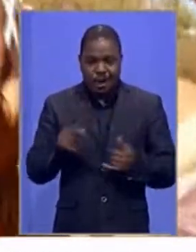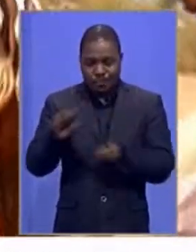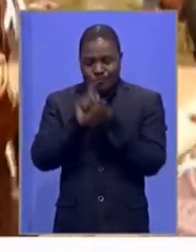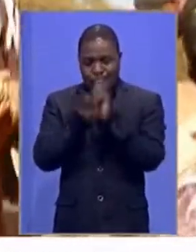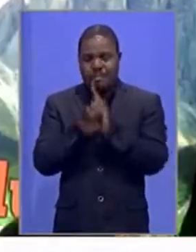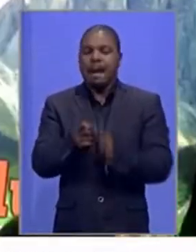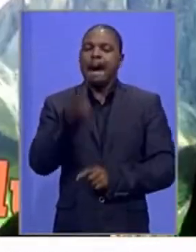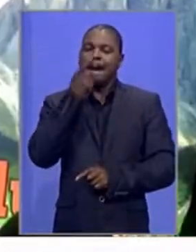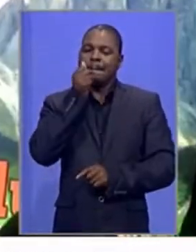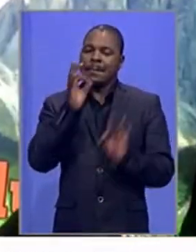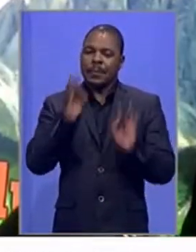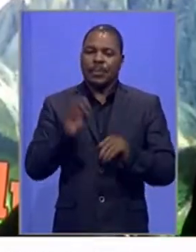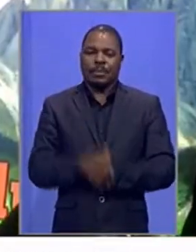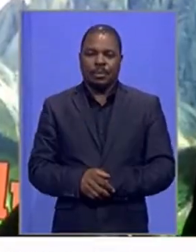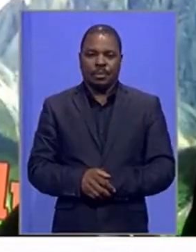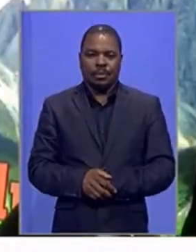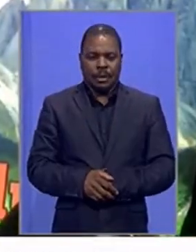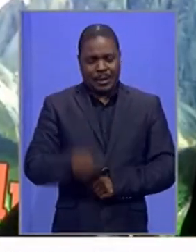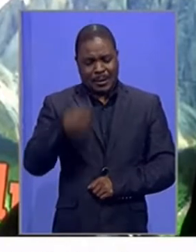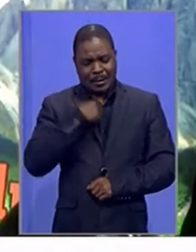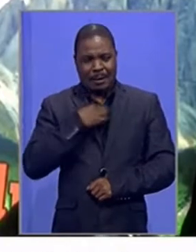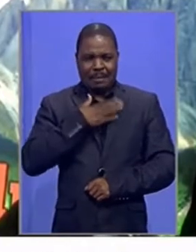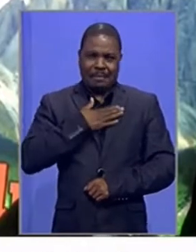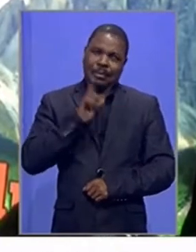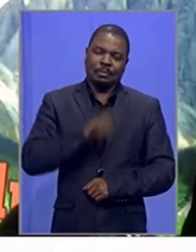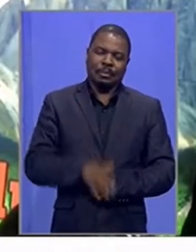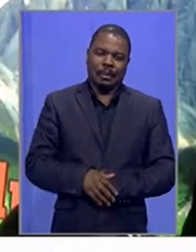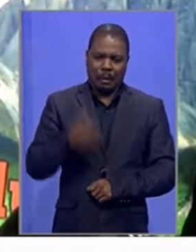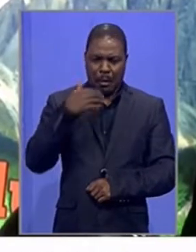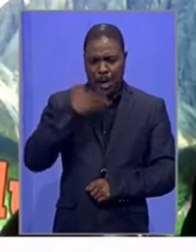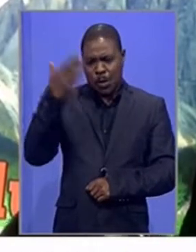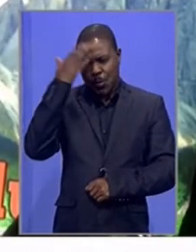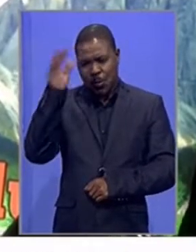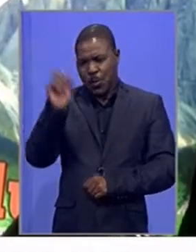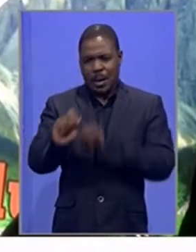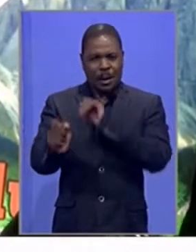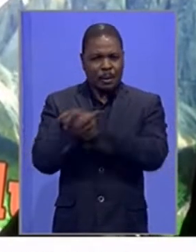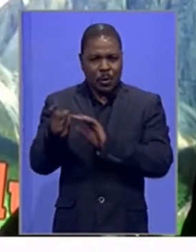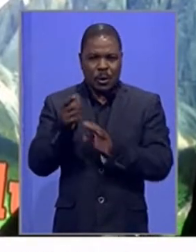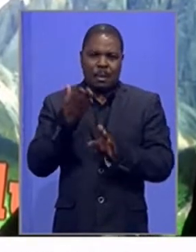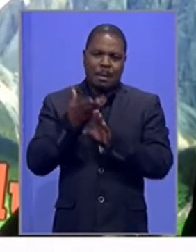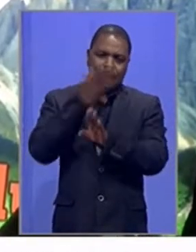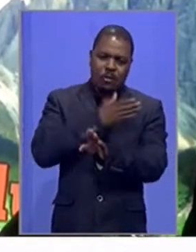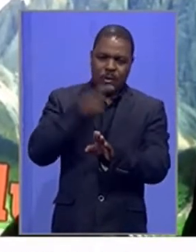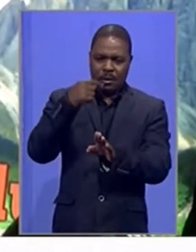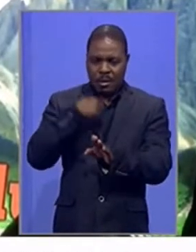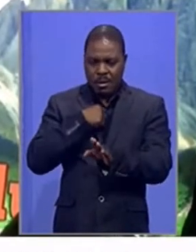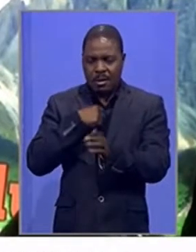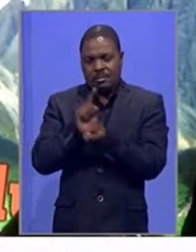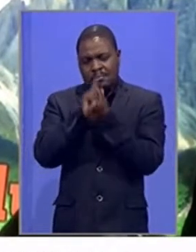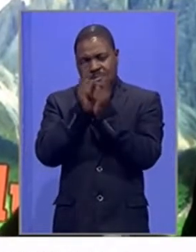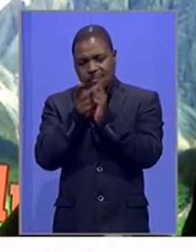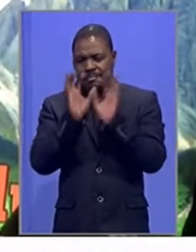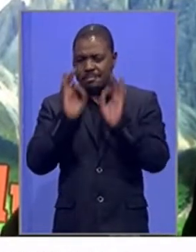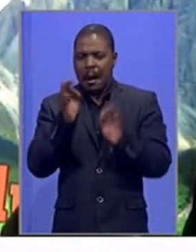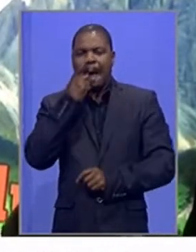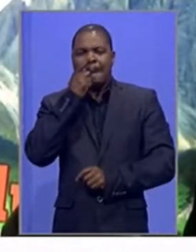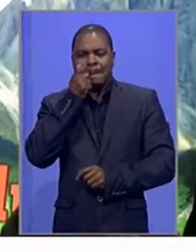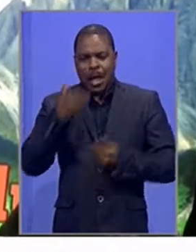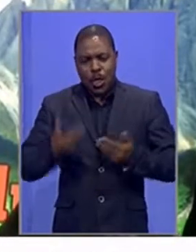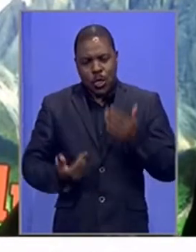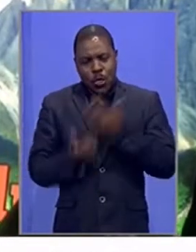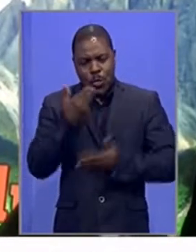monna. The feeling of knowing what's happening before becoming a new man,